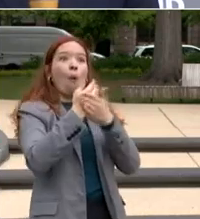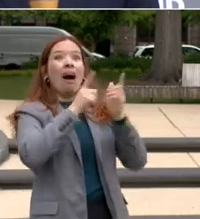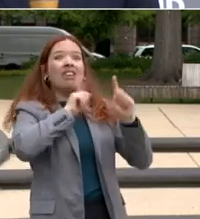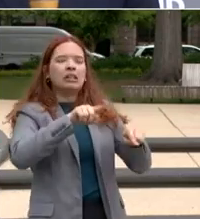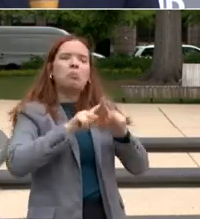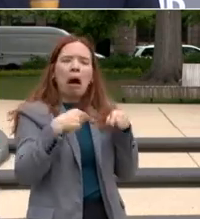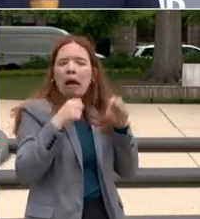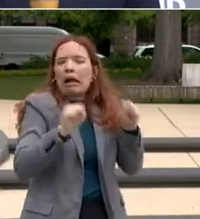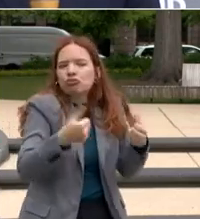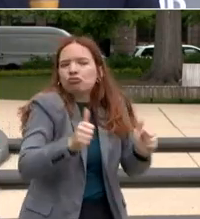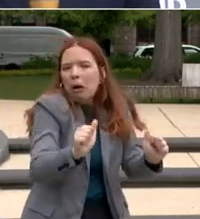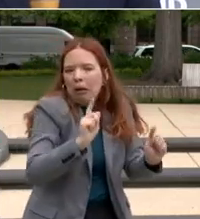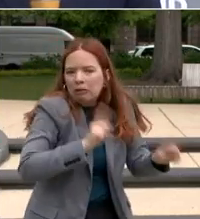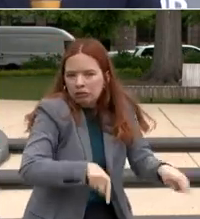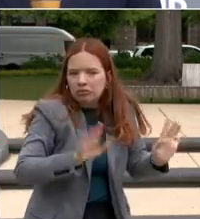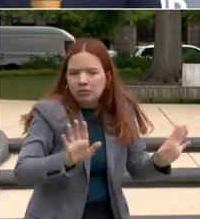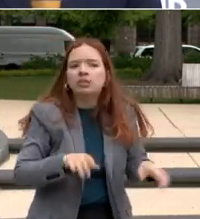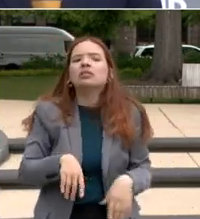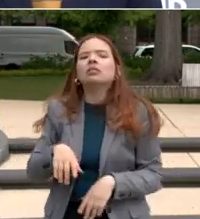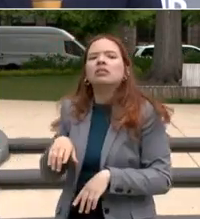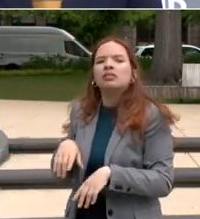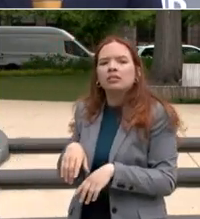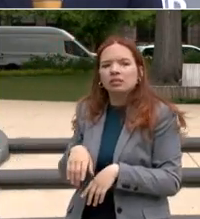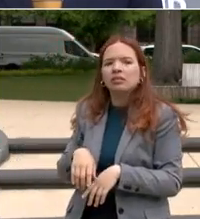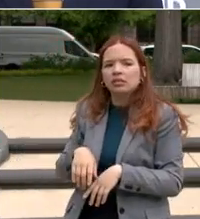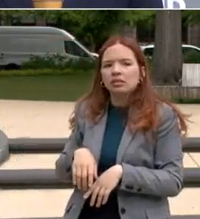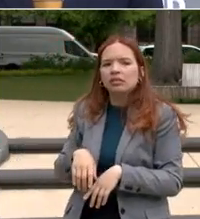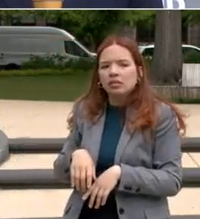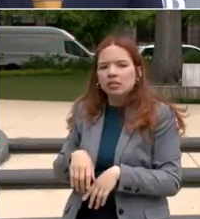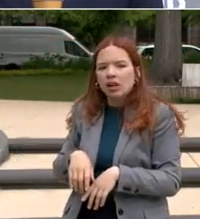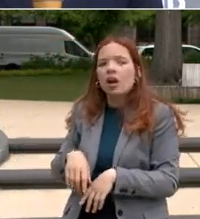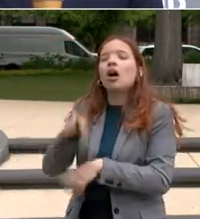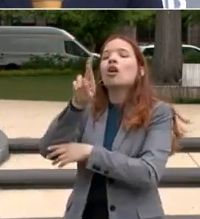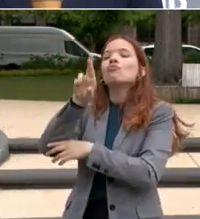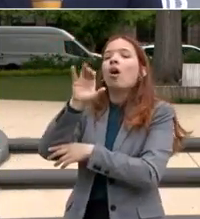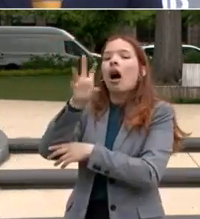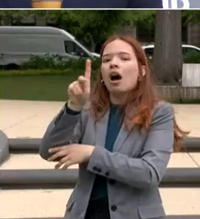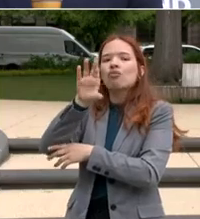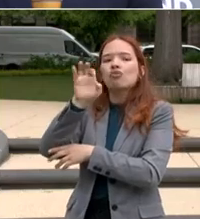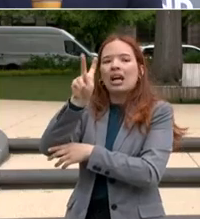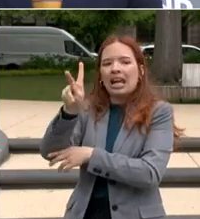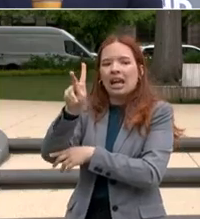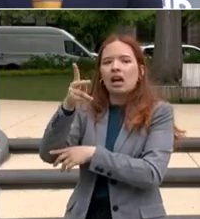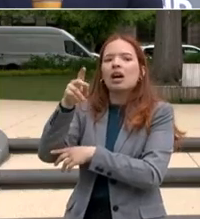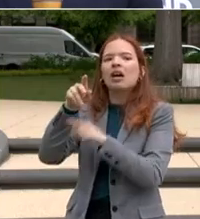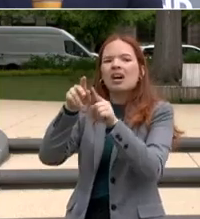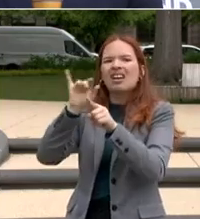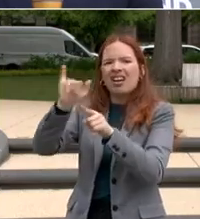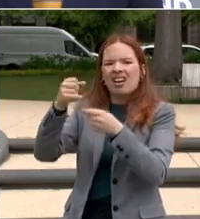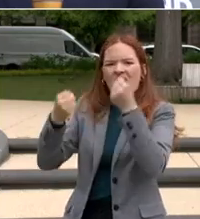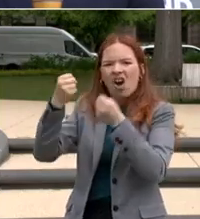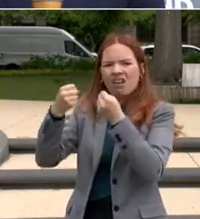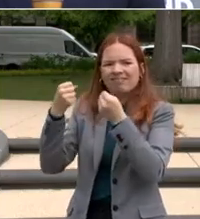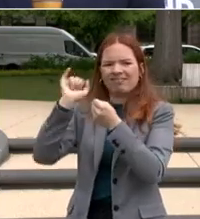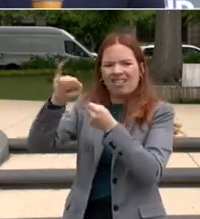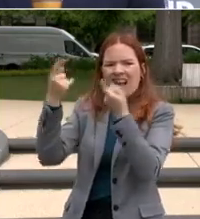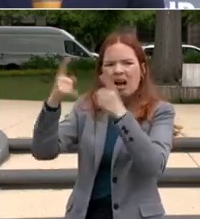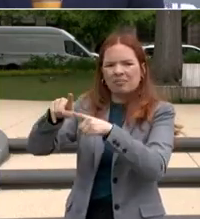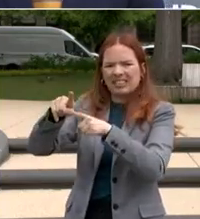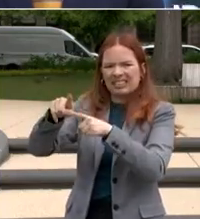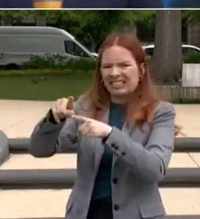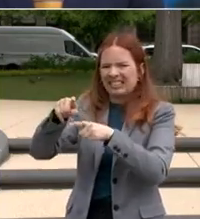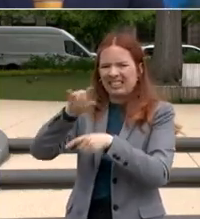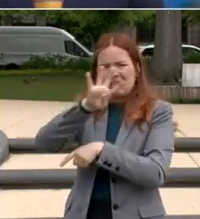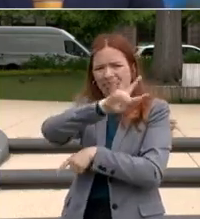the triple fatal in Rock Creek Park, where it was determined that one of the cars involved had more than 40 outstanding tickets, tens